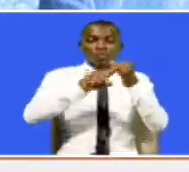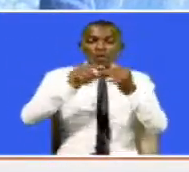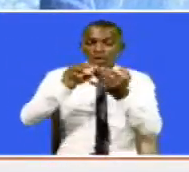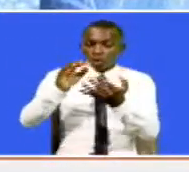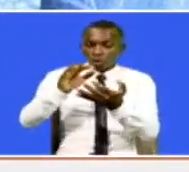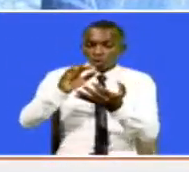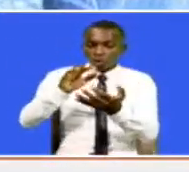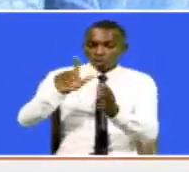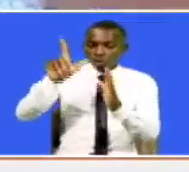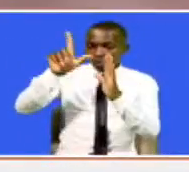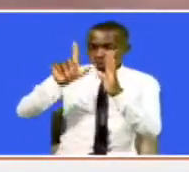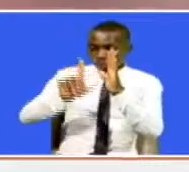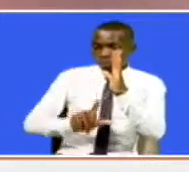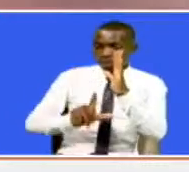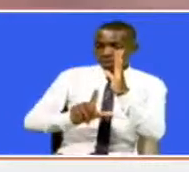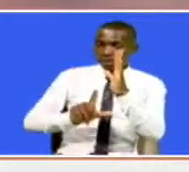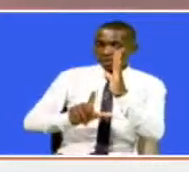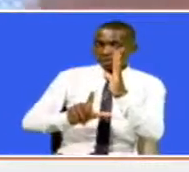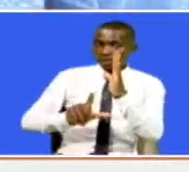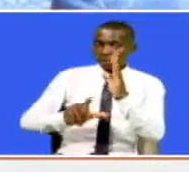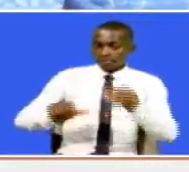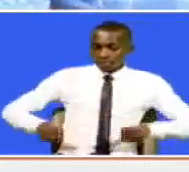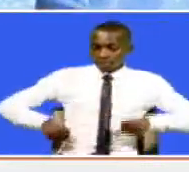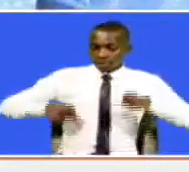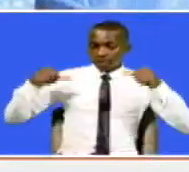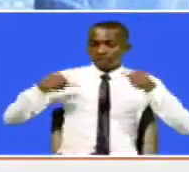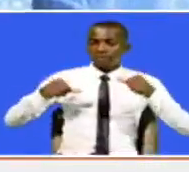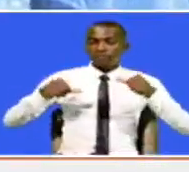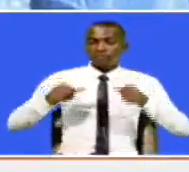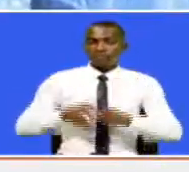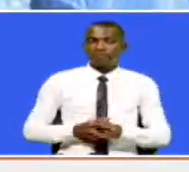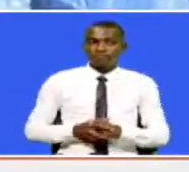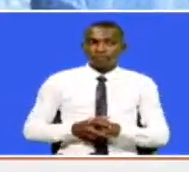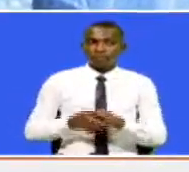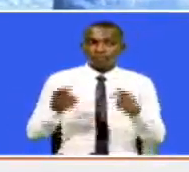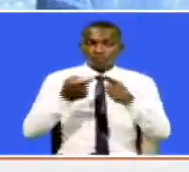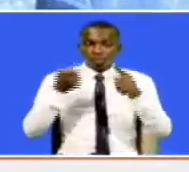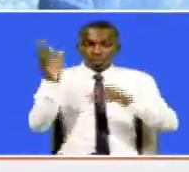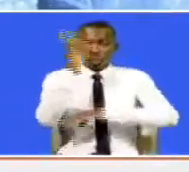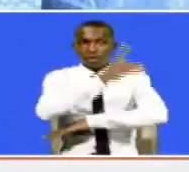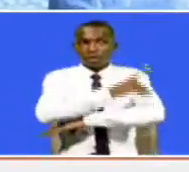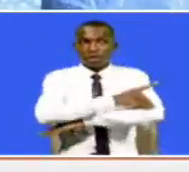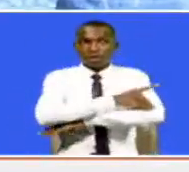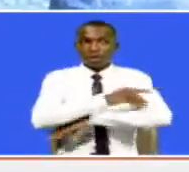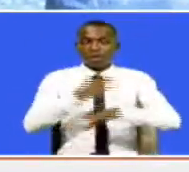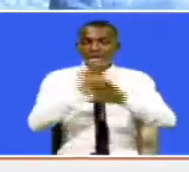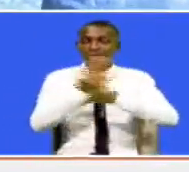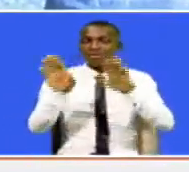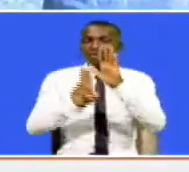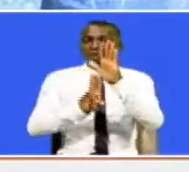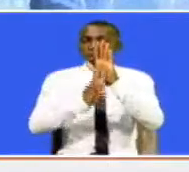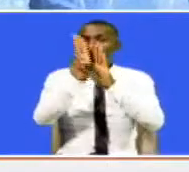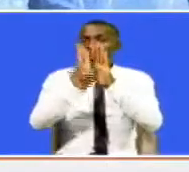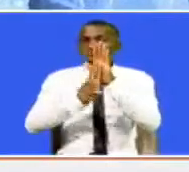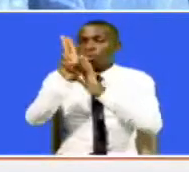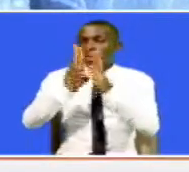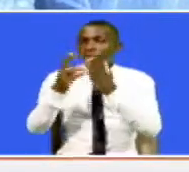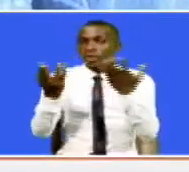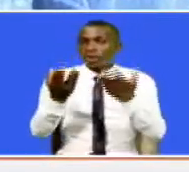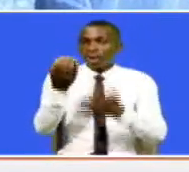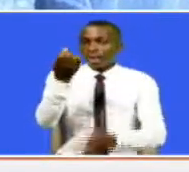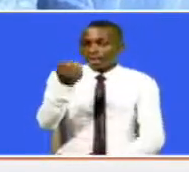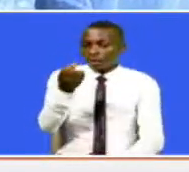living. From day one, all costs associated with basic living have gone up. The price of